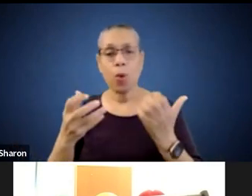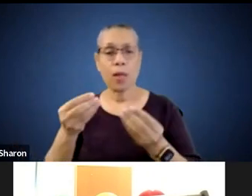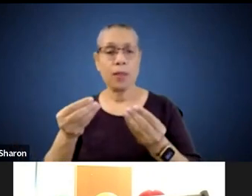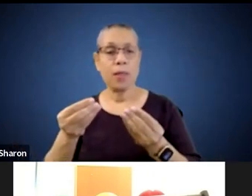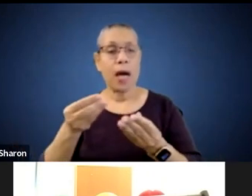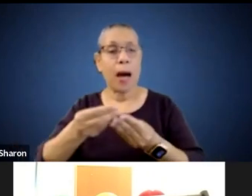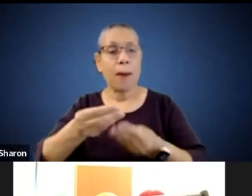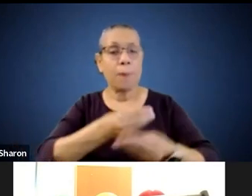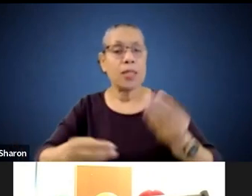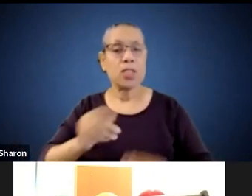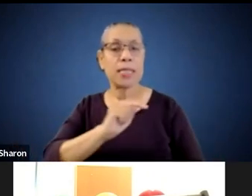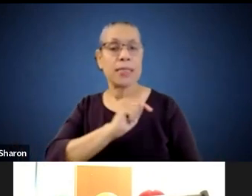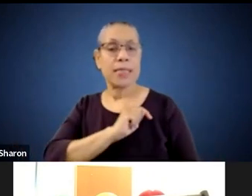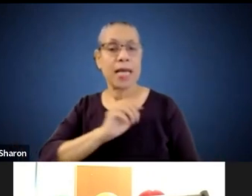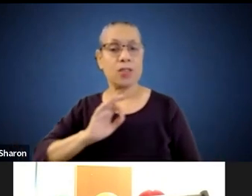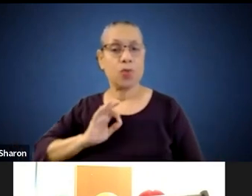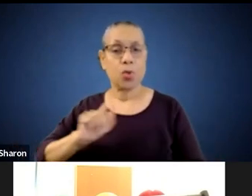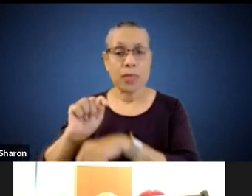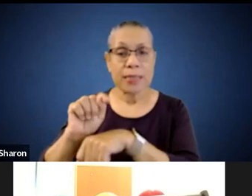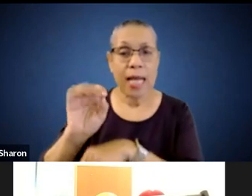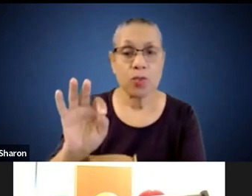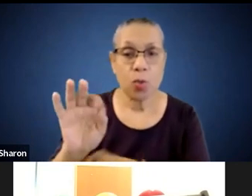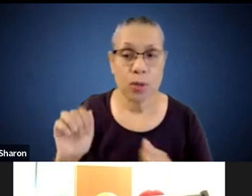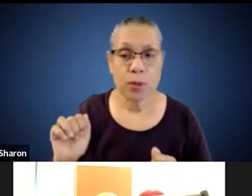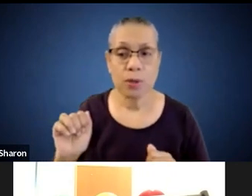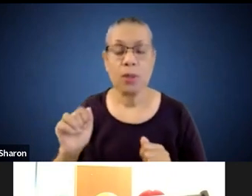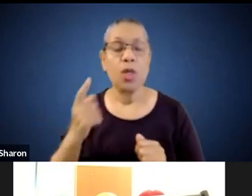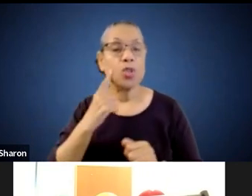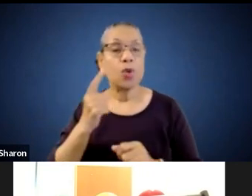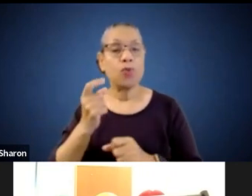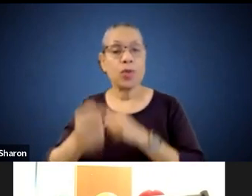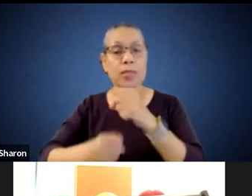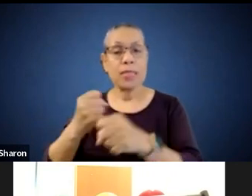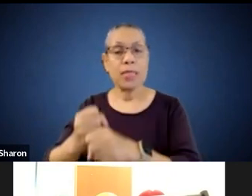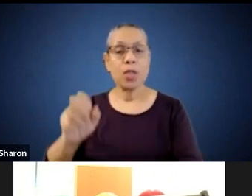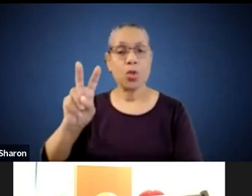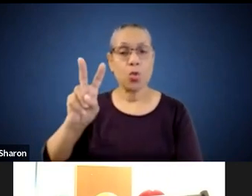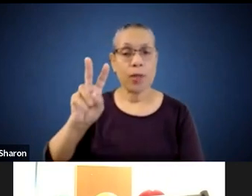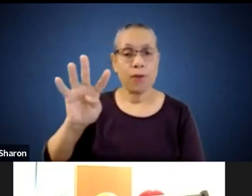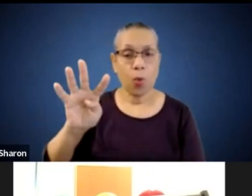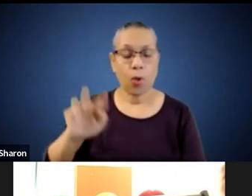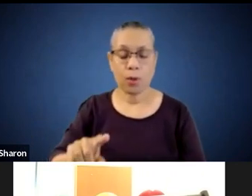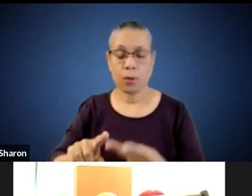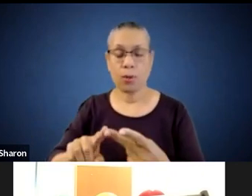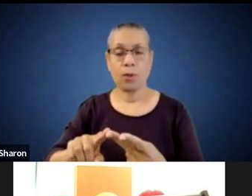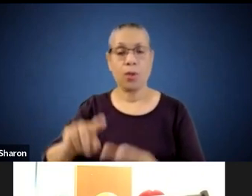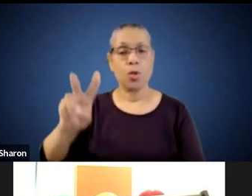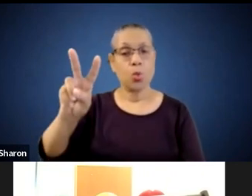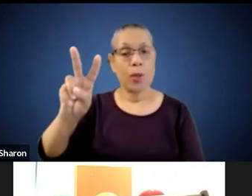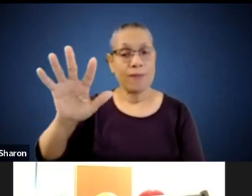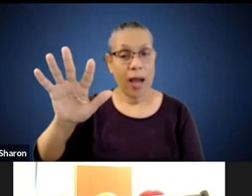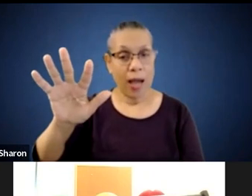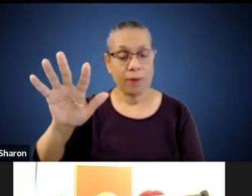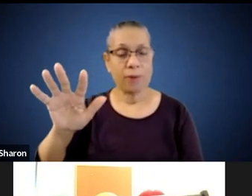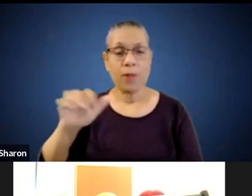force moving forward so that as we approach fiscal year 2425 it won't we won't start these cons we